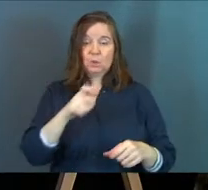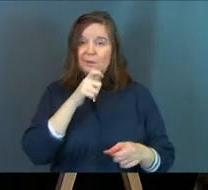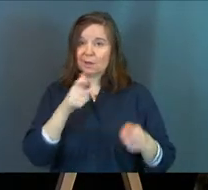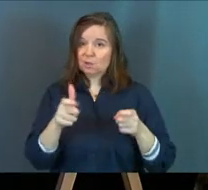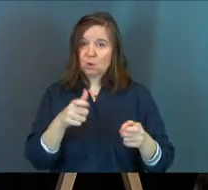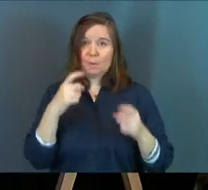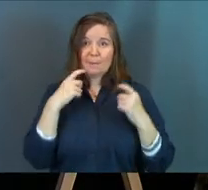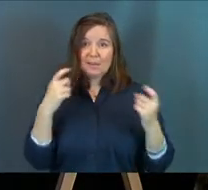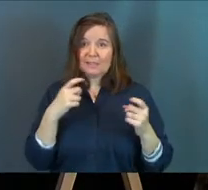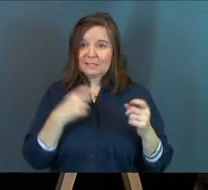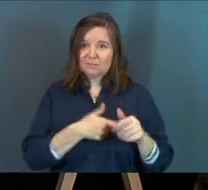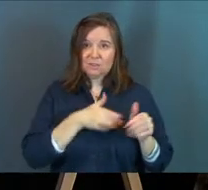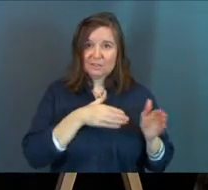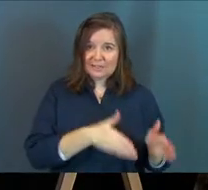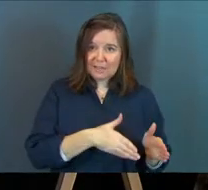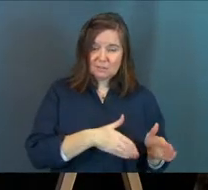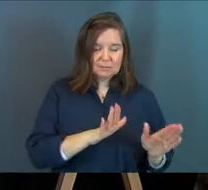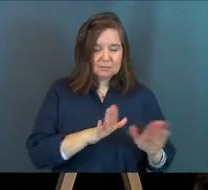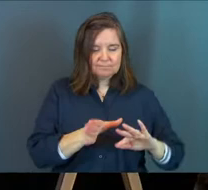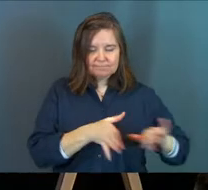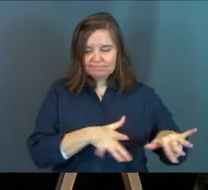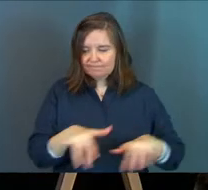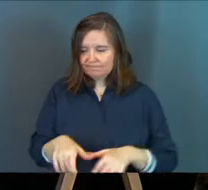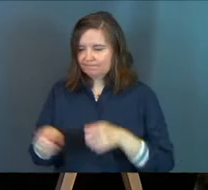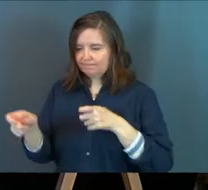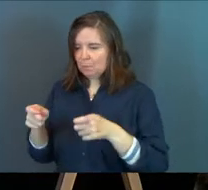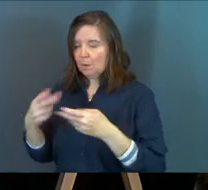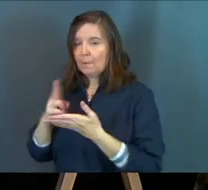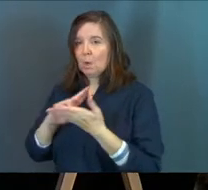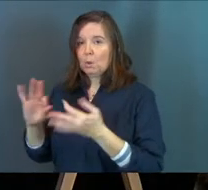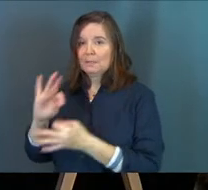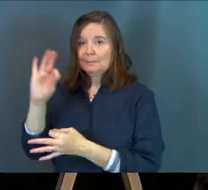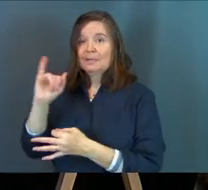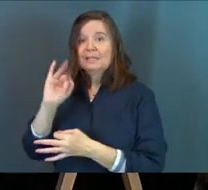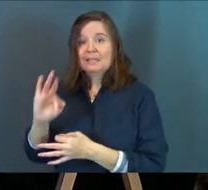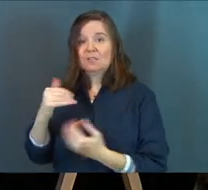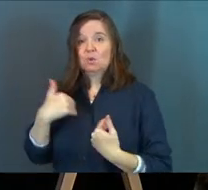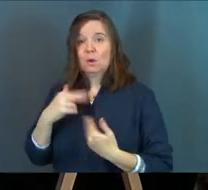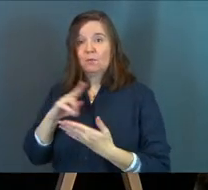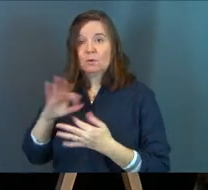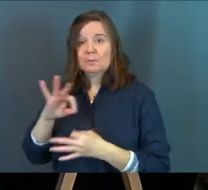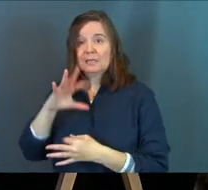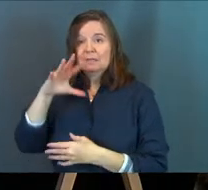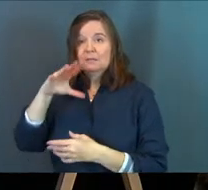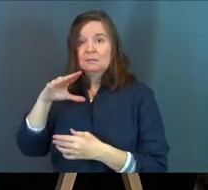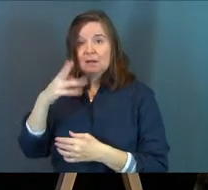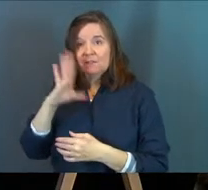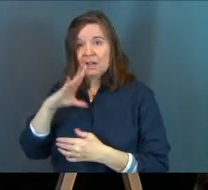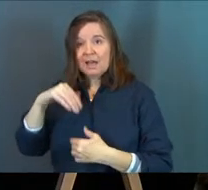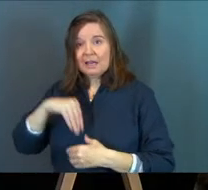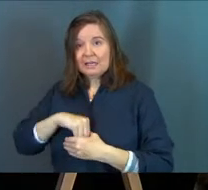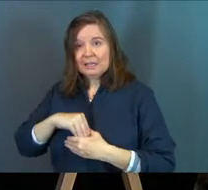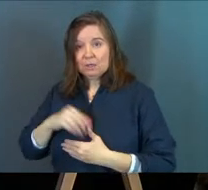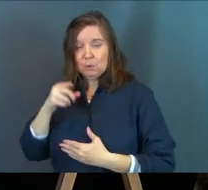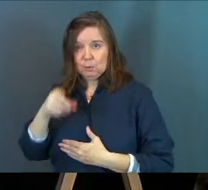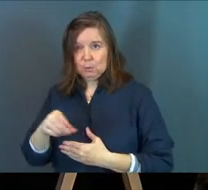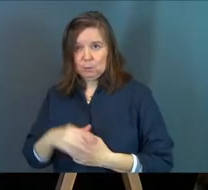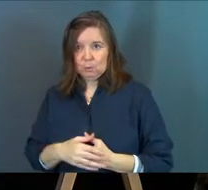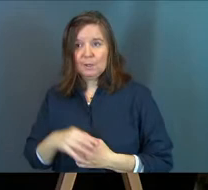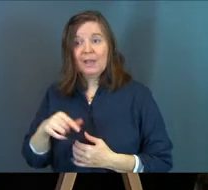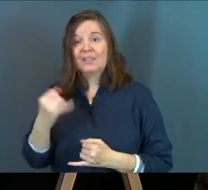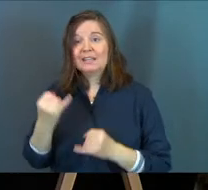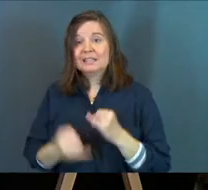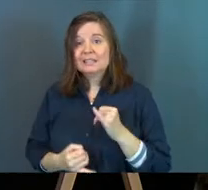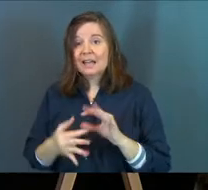by your sinful nature, it says. You are controlled by the Holy Spirit if you have the Holy Spirit of God living in you. And